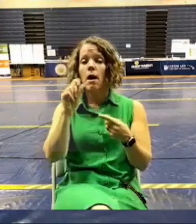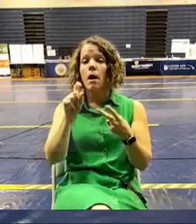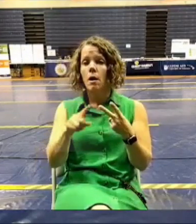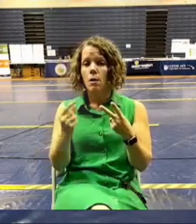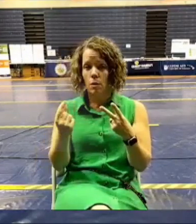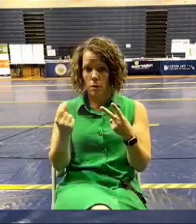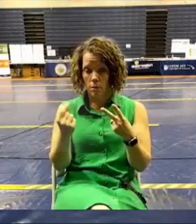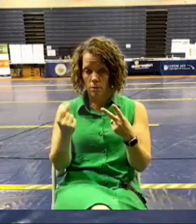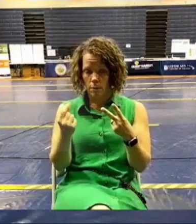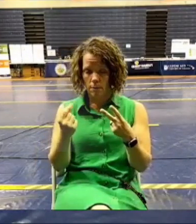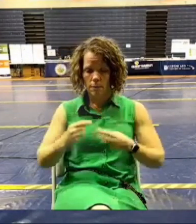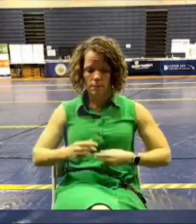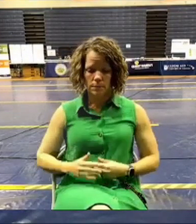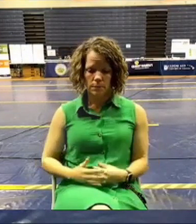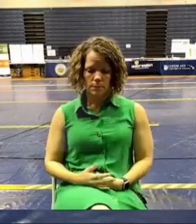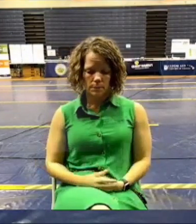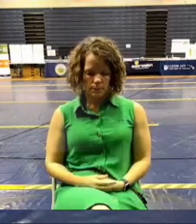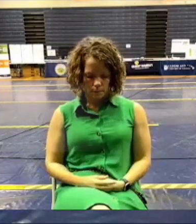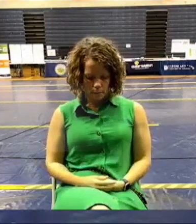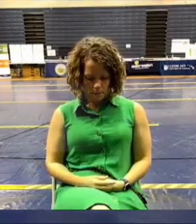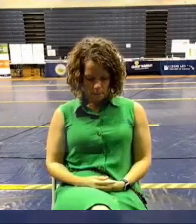brief.